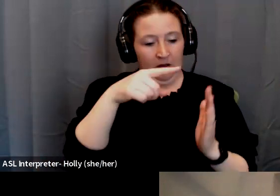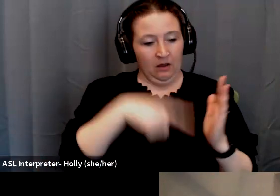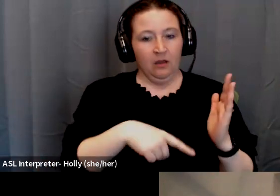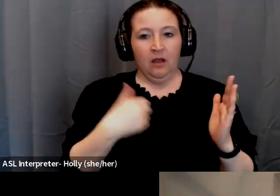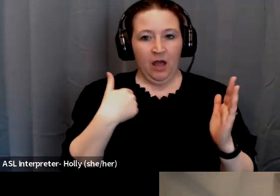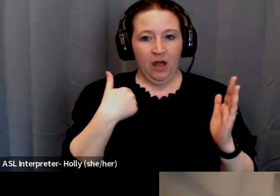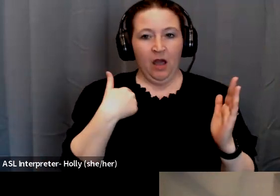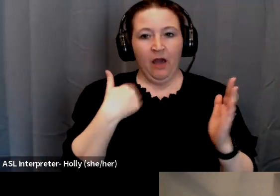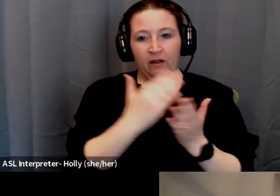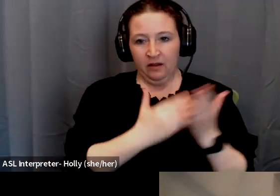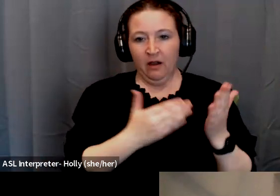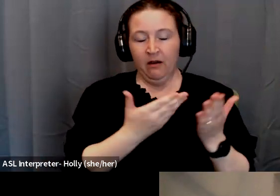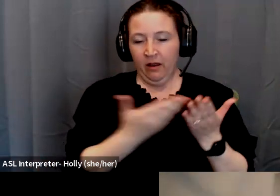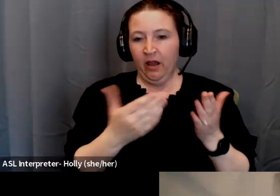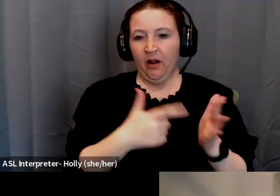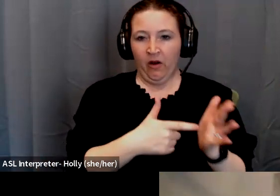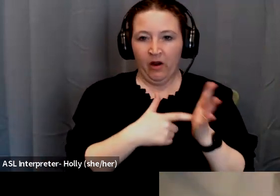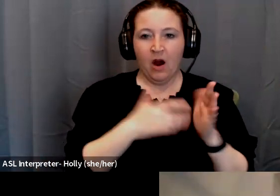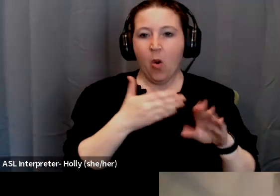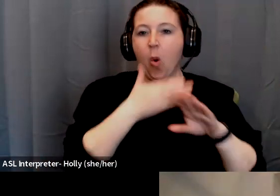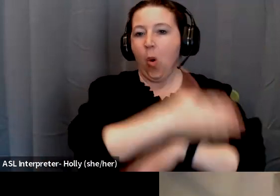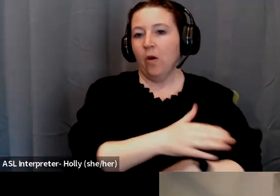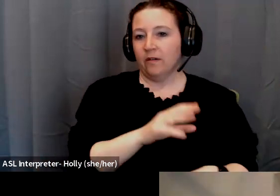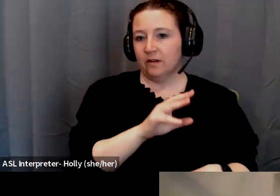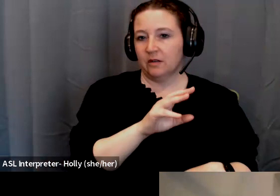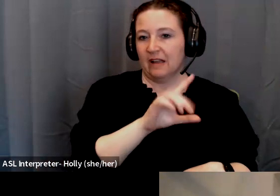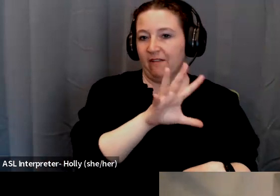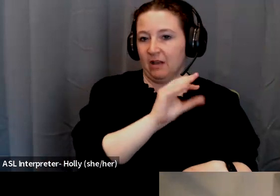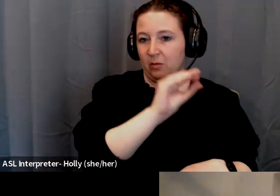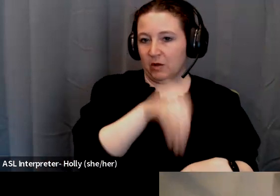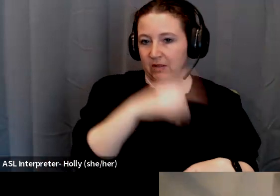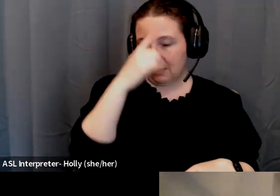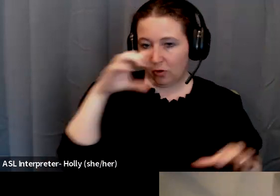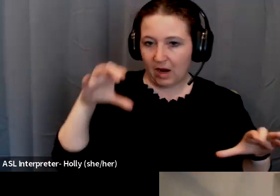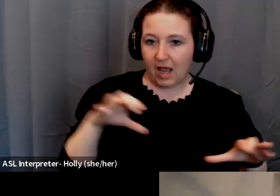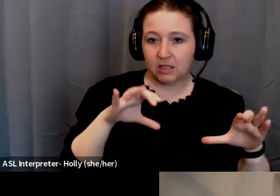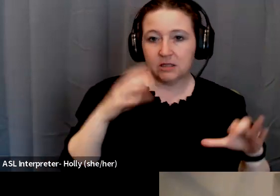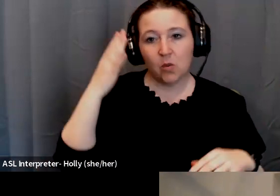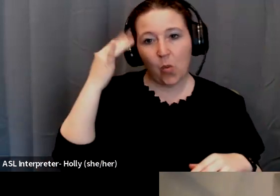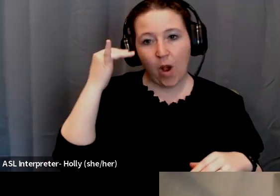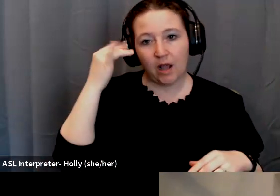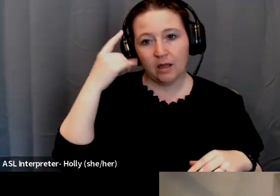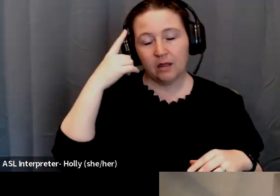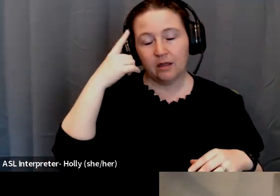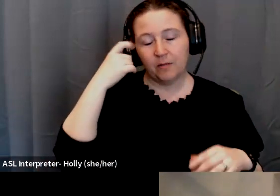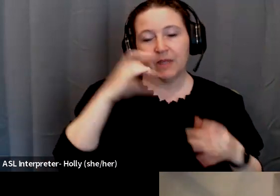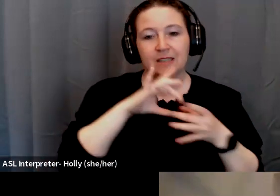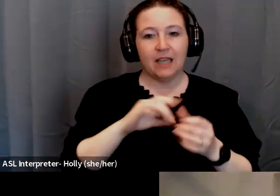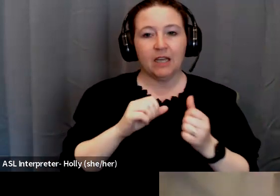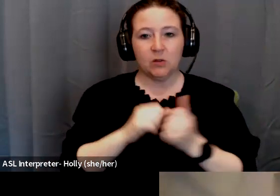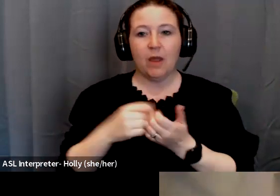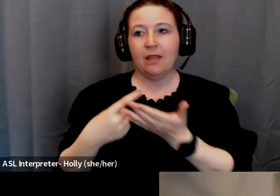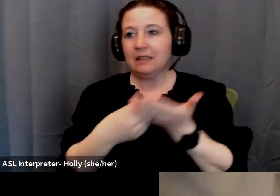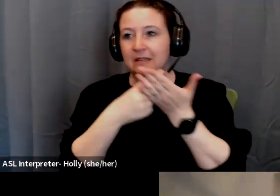than a majority to take that action. Why? Because they're related to cutting off debate. And that's a